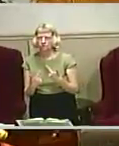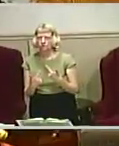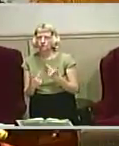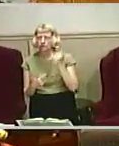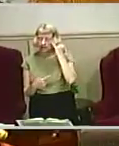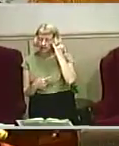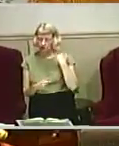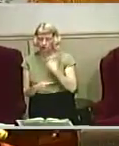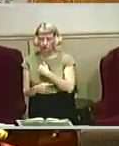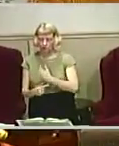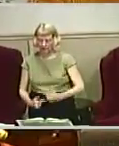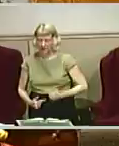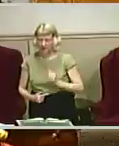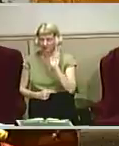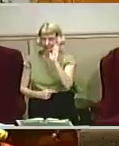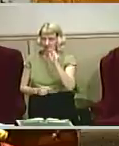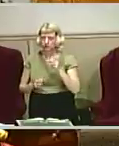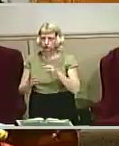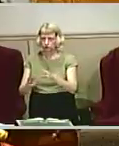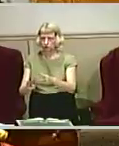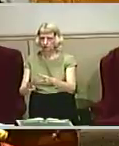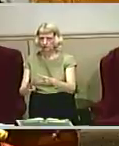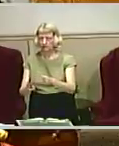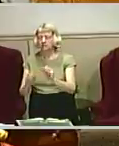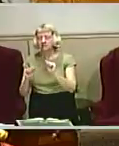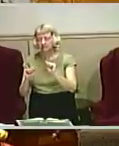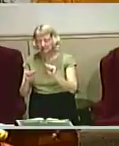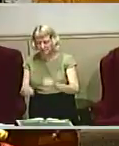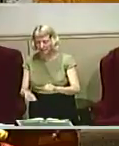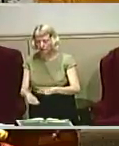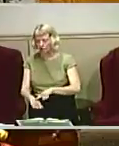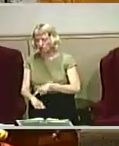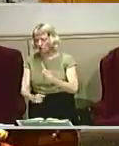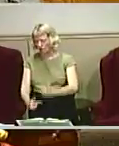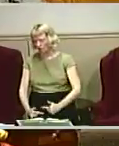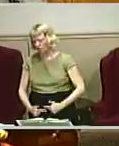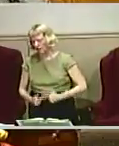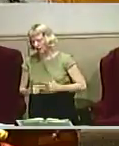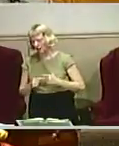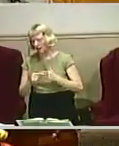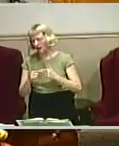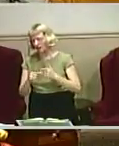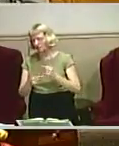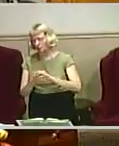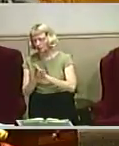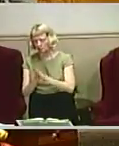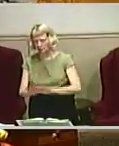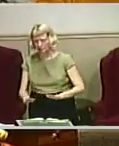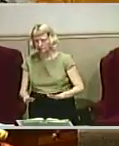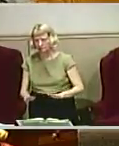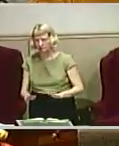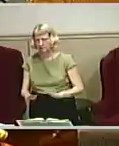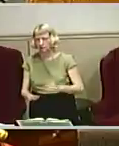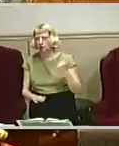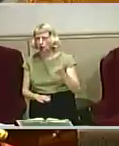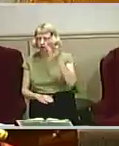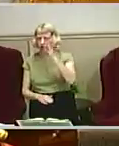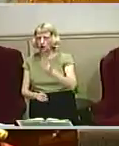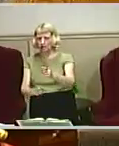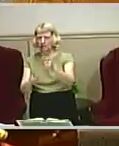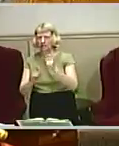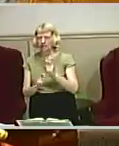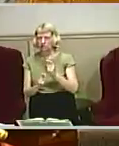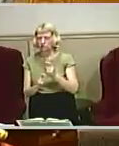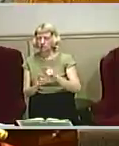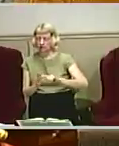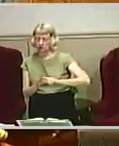If we live the way He wants us to live, we can have long life, length of days, long life, and peace, the peace which only God can give. Of course, that